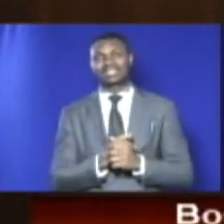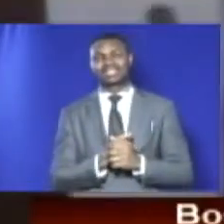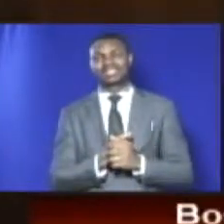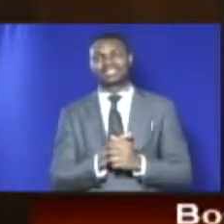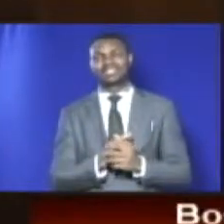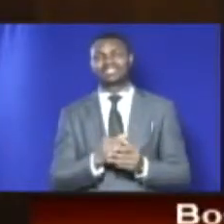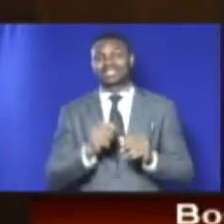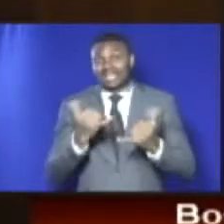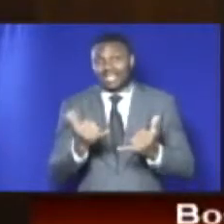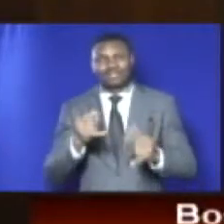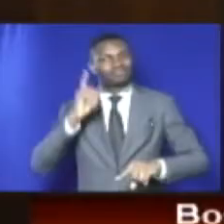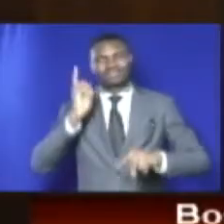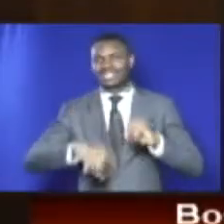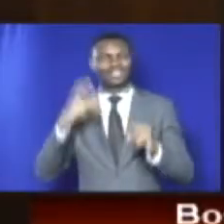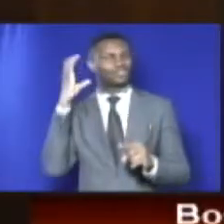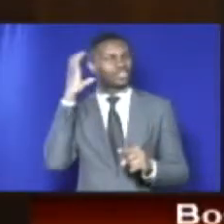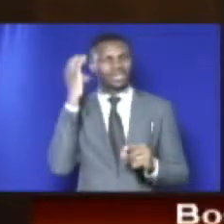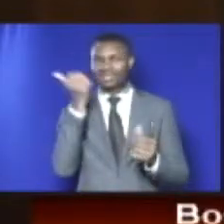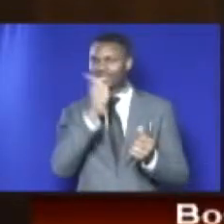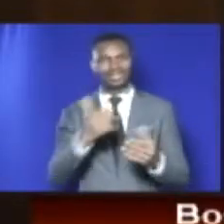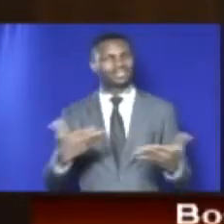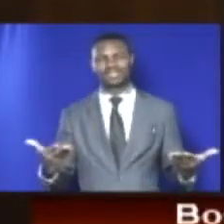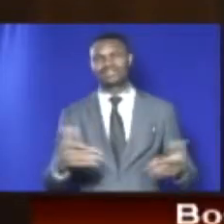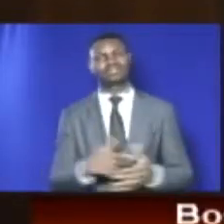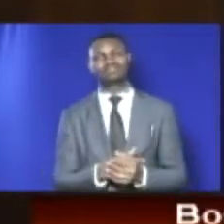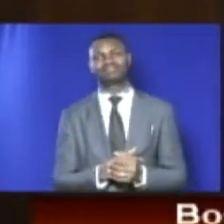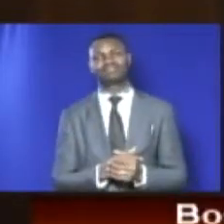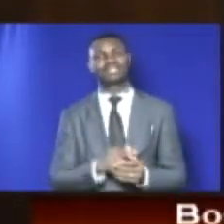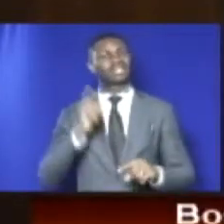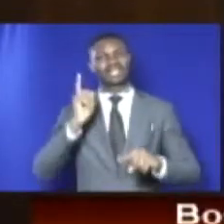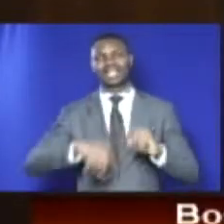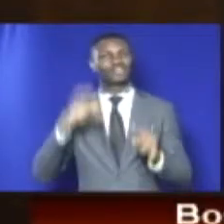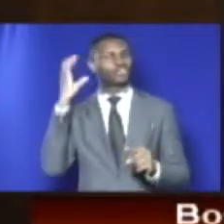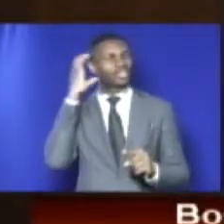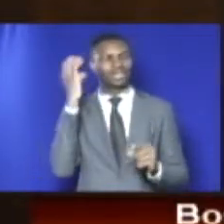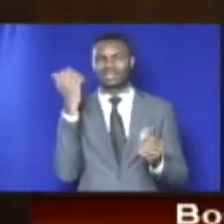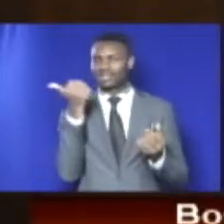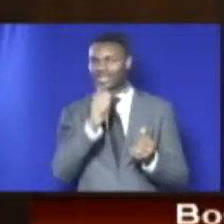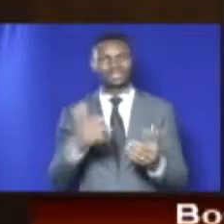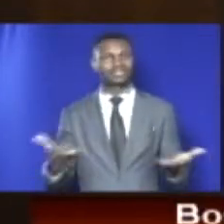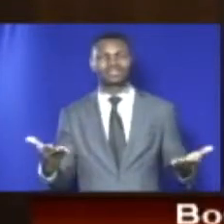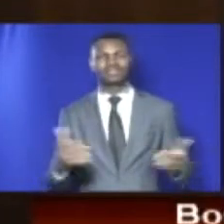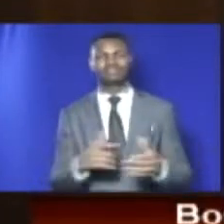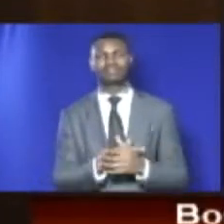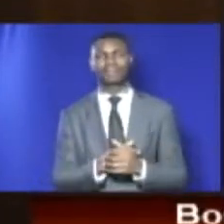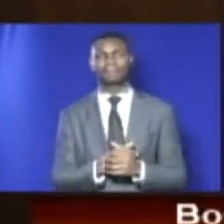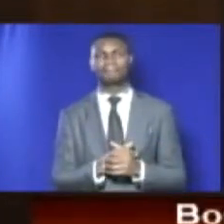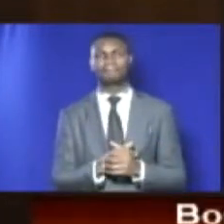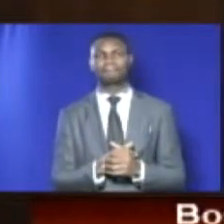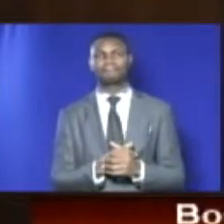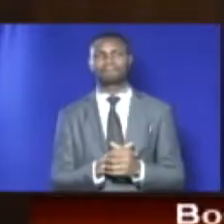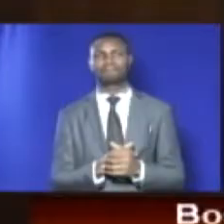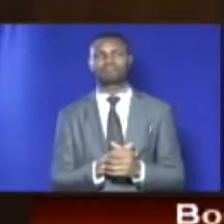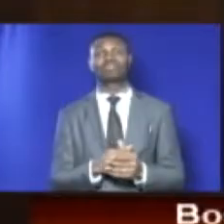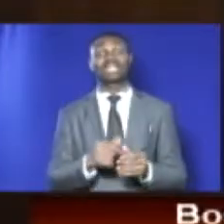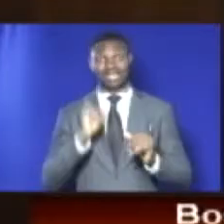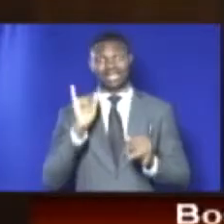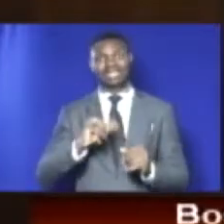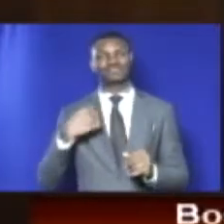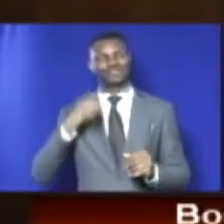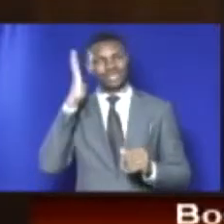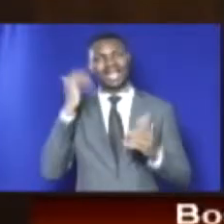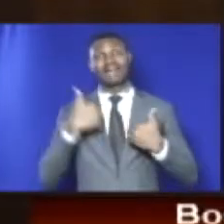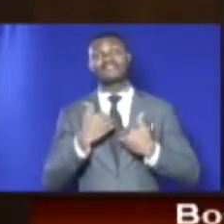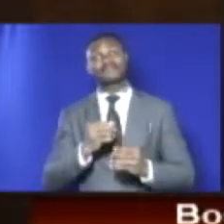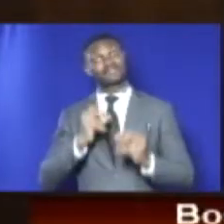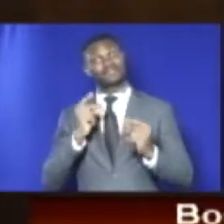local authorities to put in place measures which might be similar to the first response we had of the